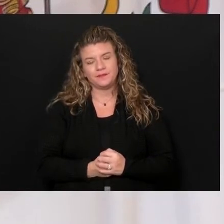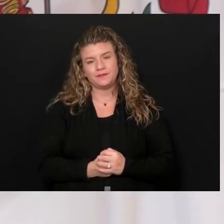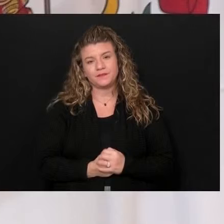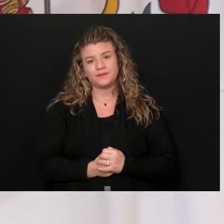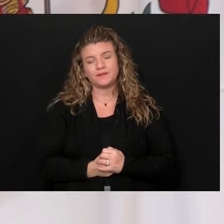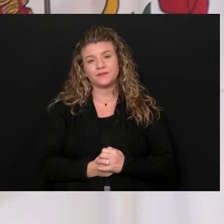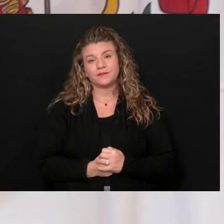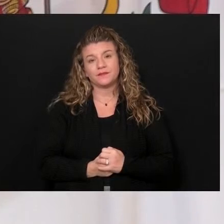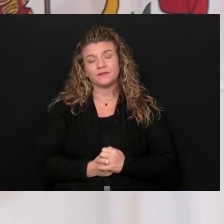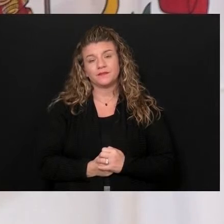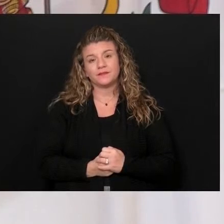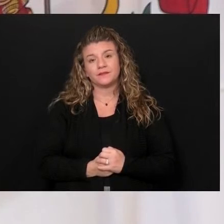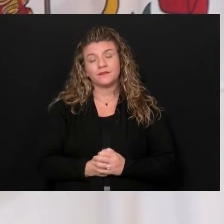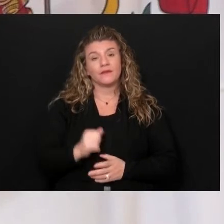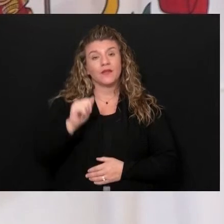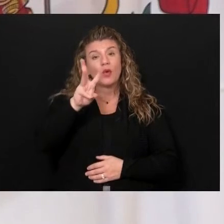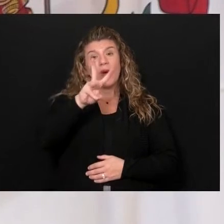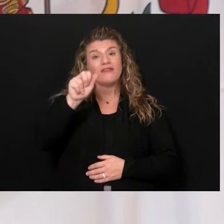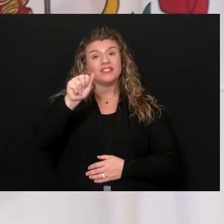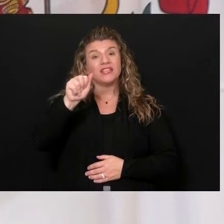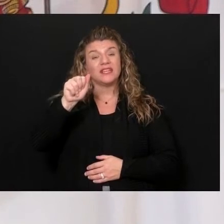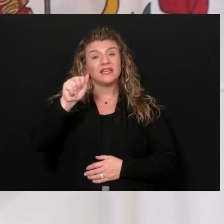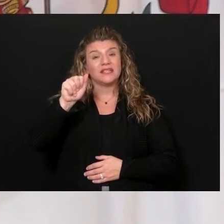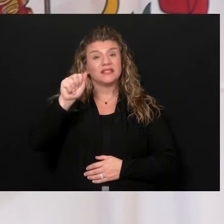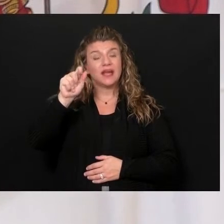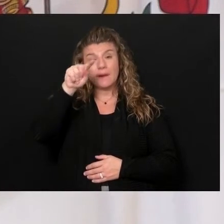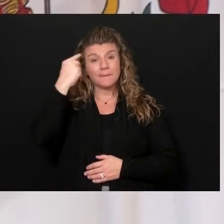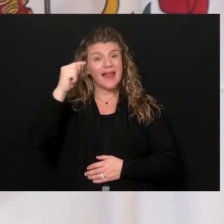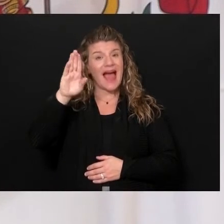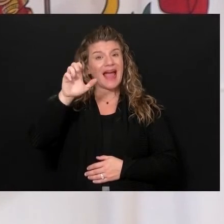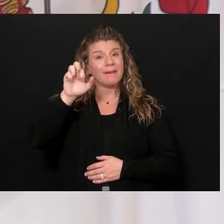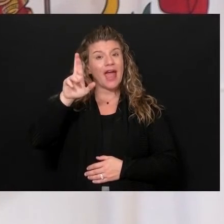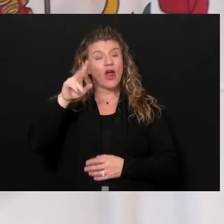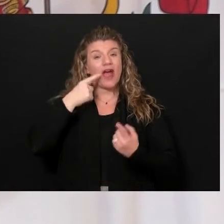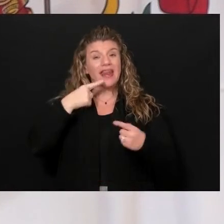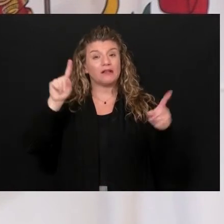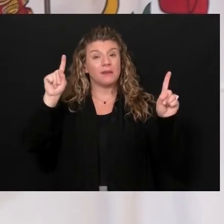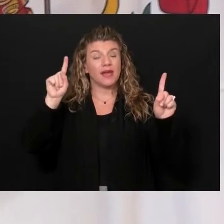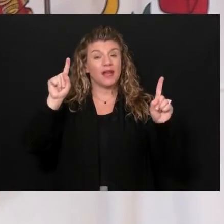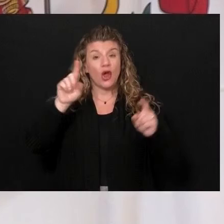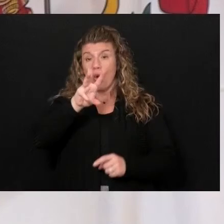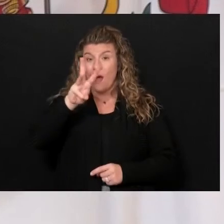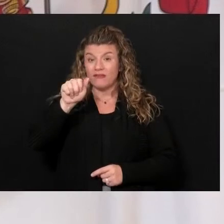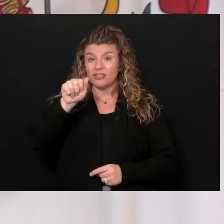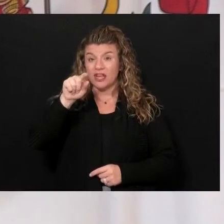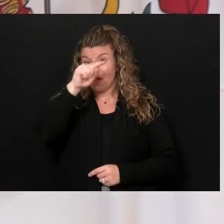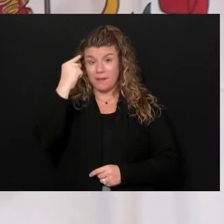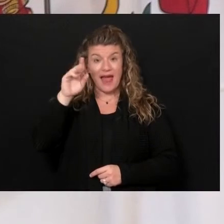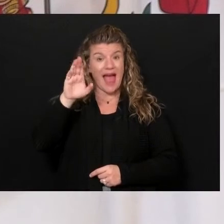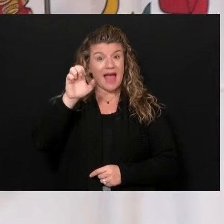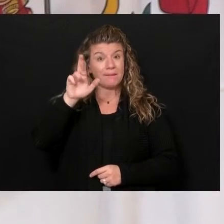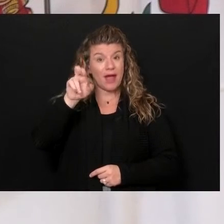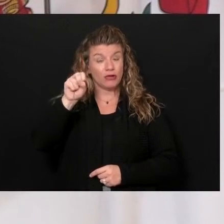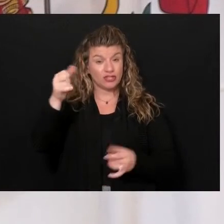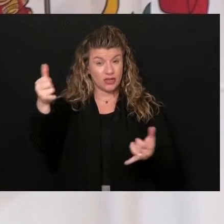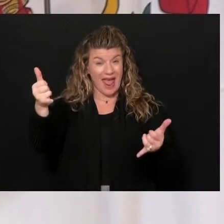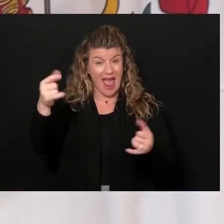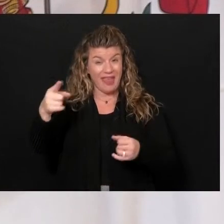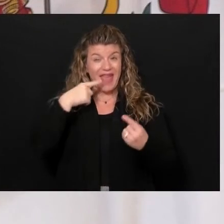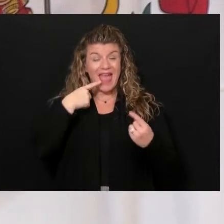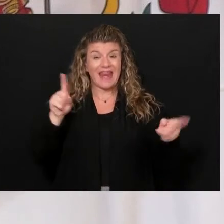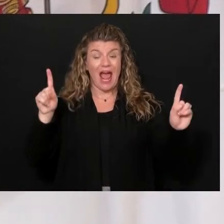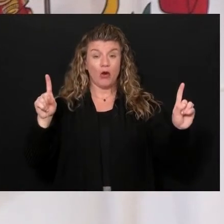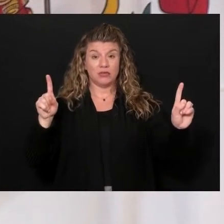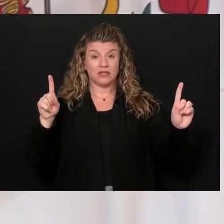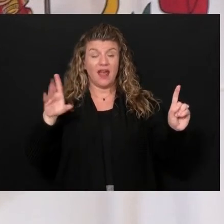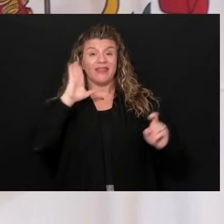West Virginia Black Bears announcement. West Virginia Black Bears today announced that they